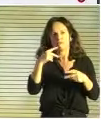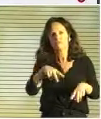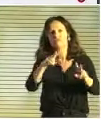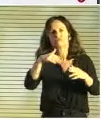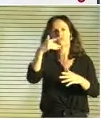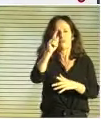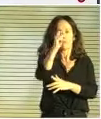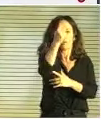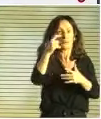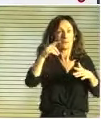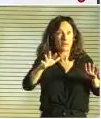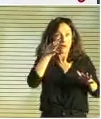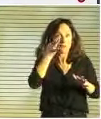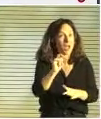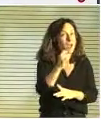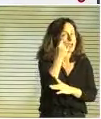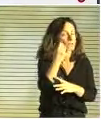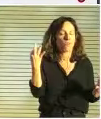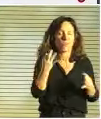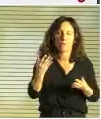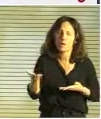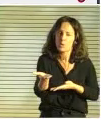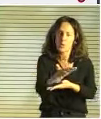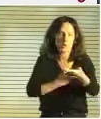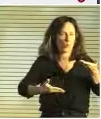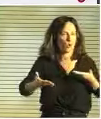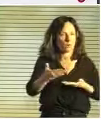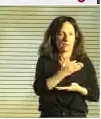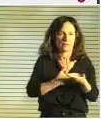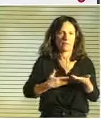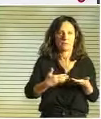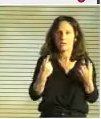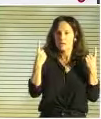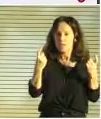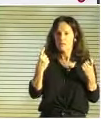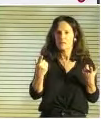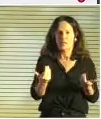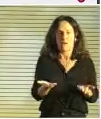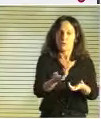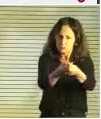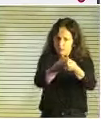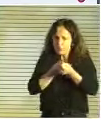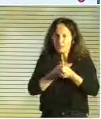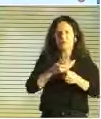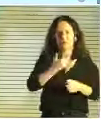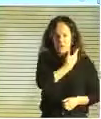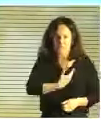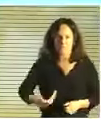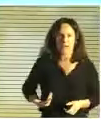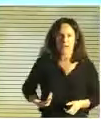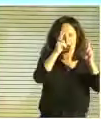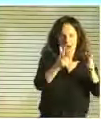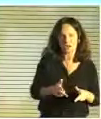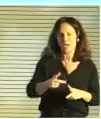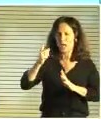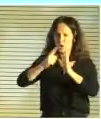so many single players working together. So you need the hoteliers, so you need the rental car companies, you need probably the waste